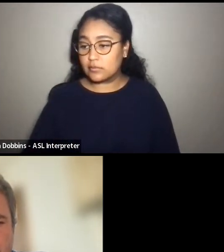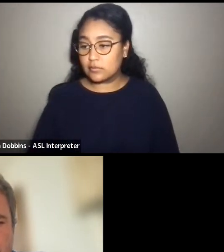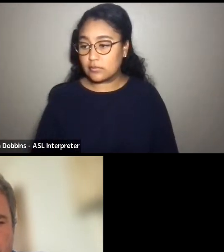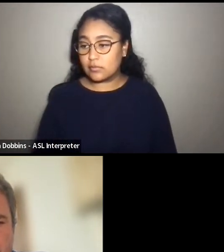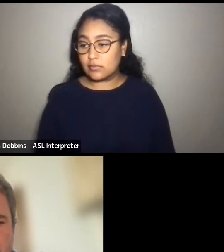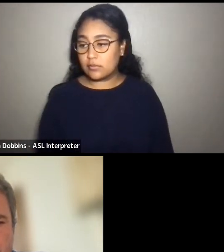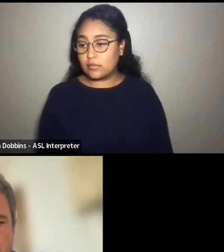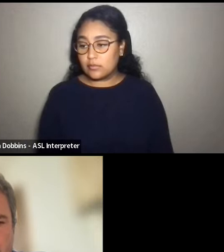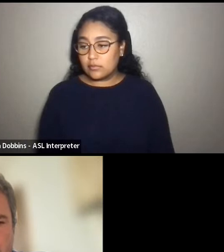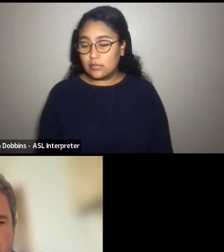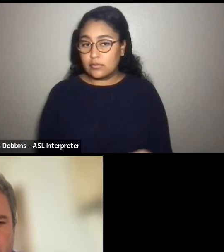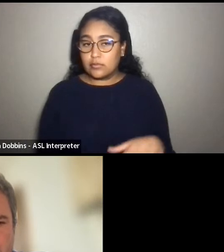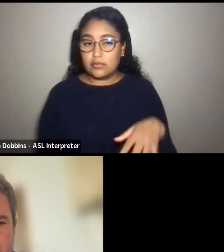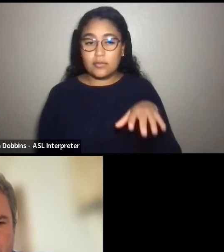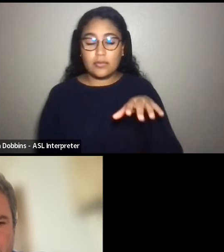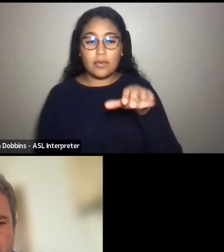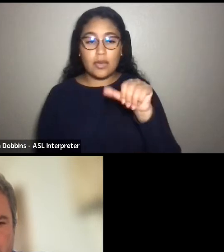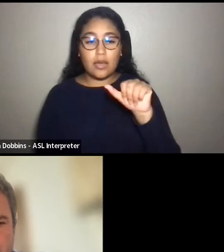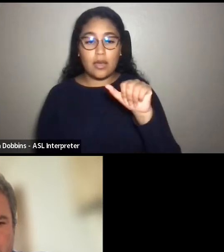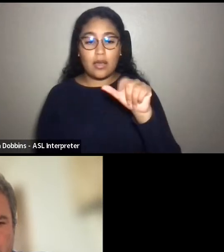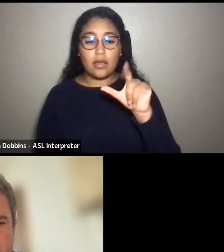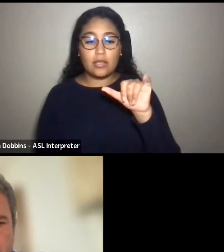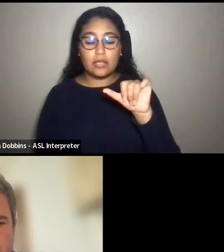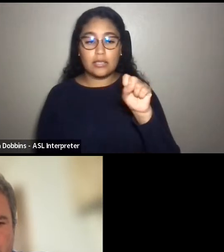Elissa McQuaid?